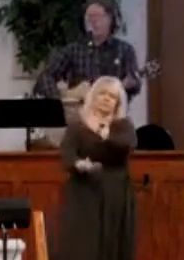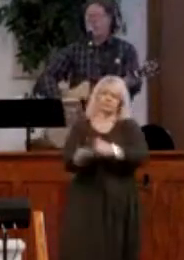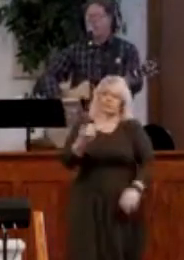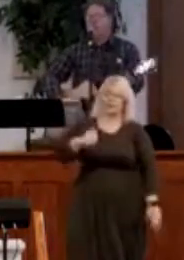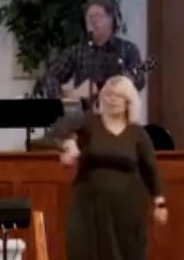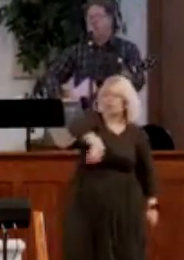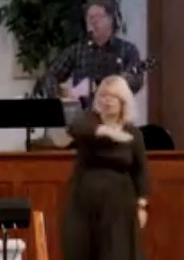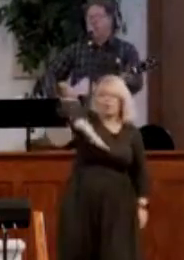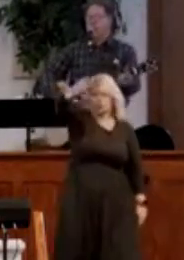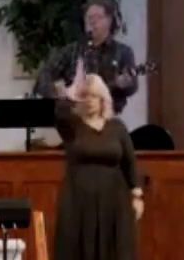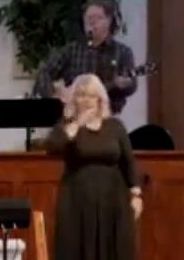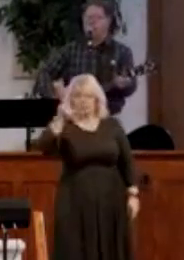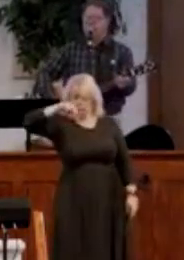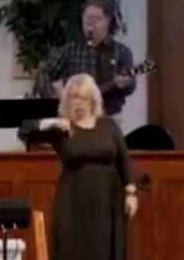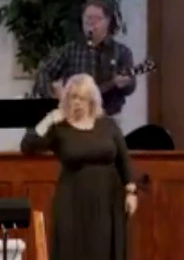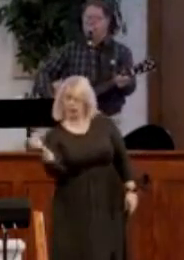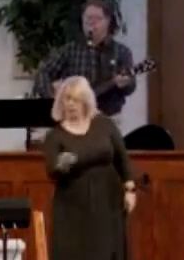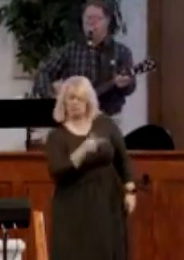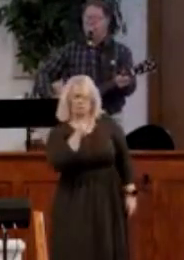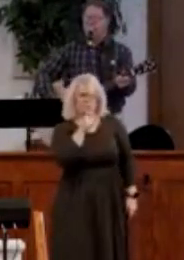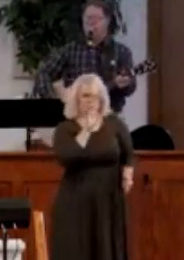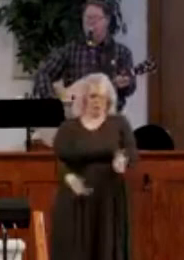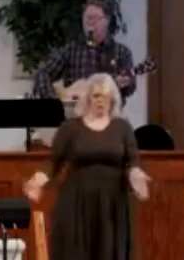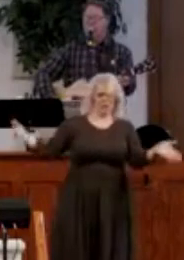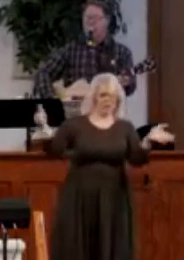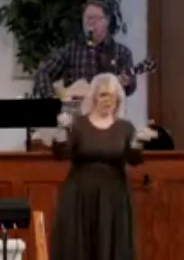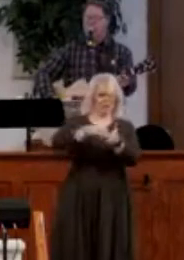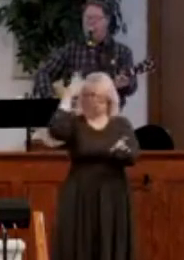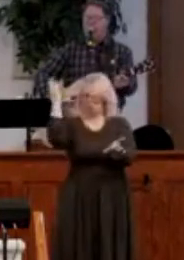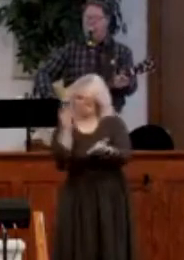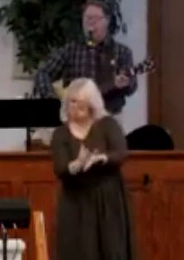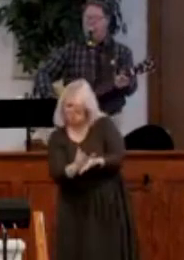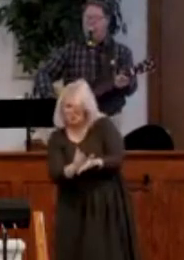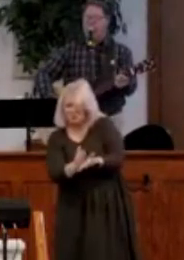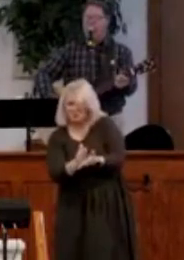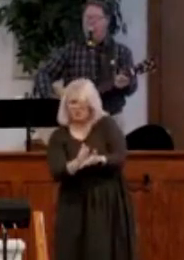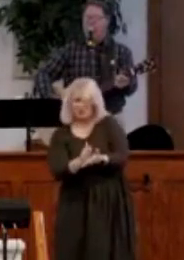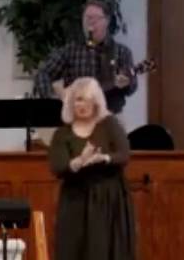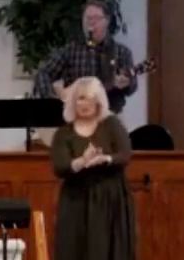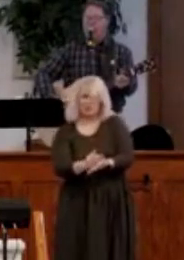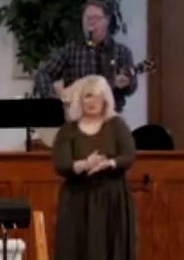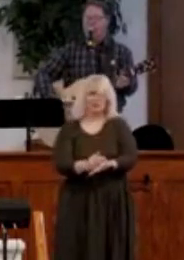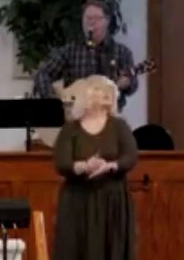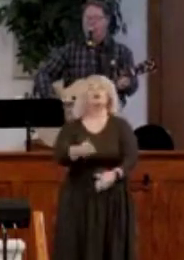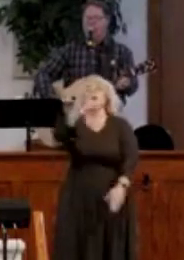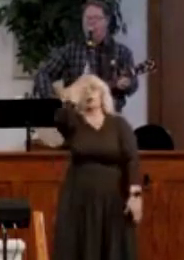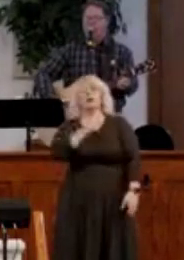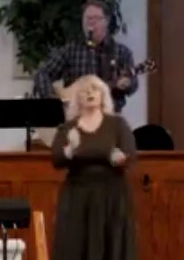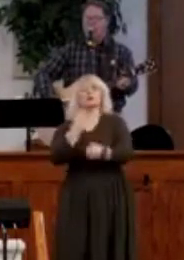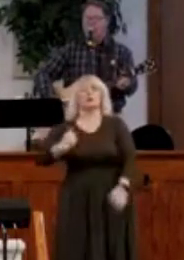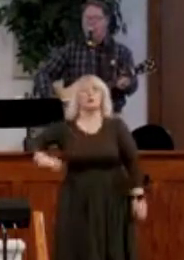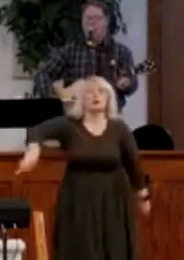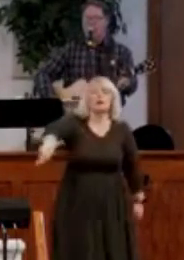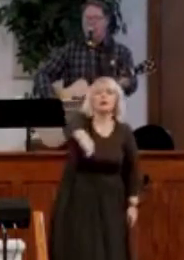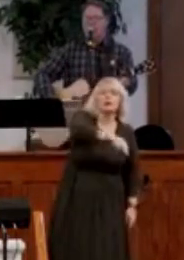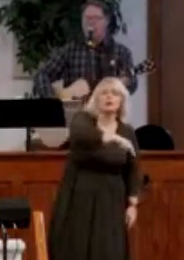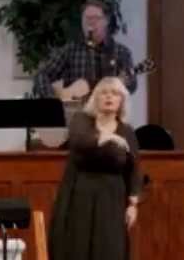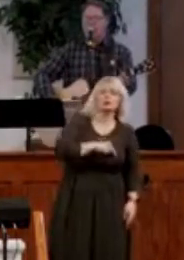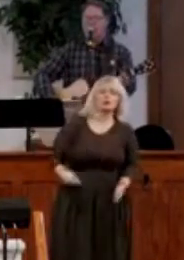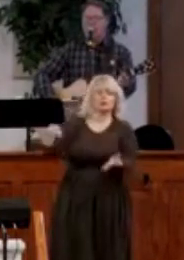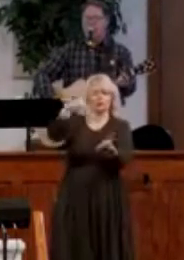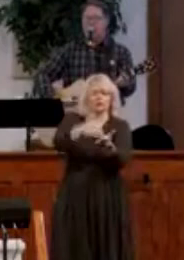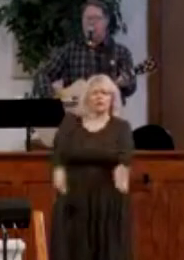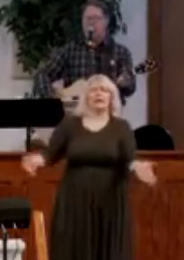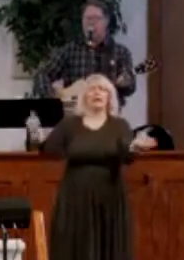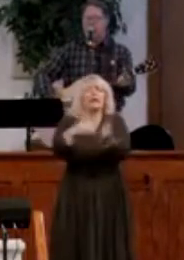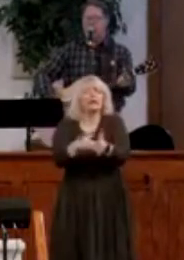And if our God is for us, then who could ever stop us? And if our God is with us, then what could stand